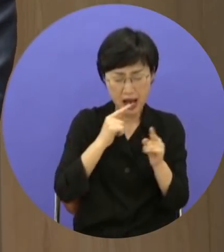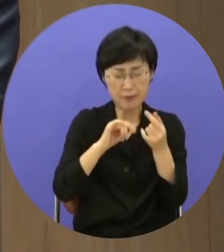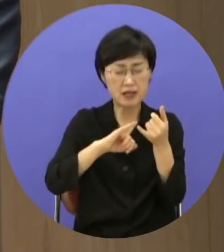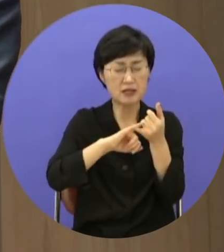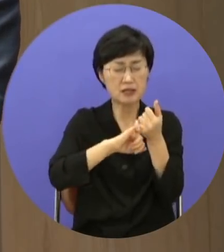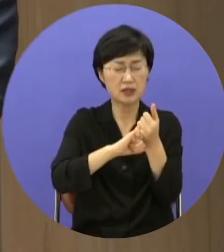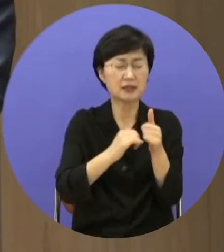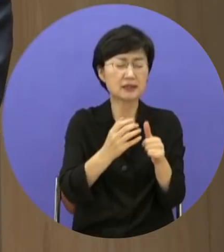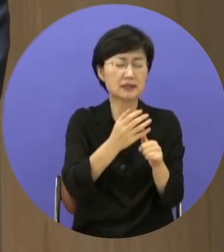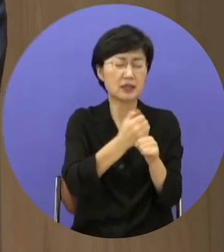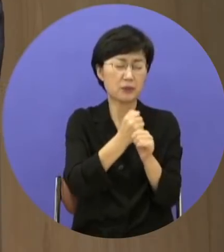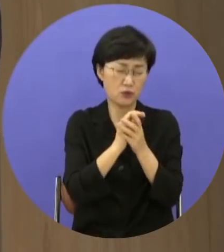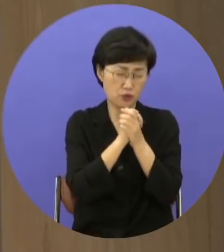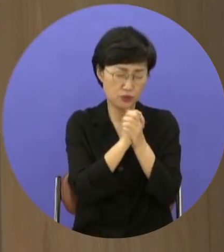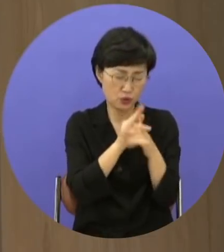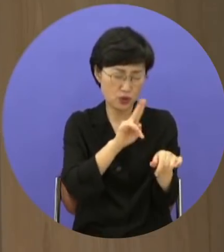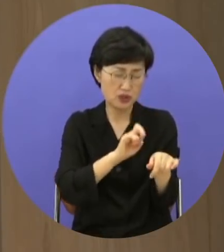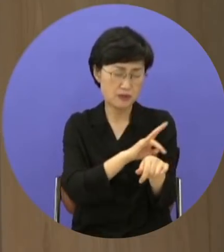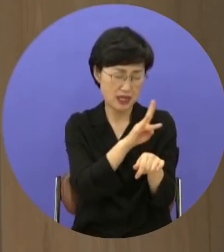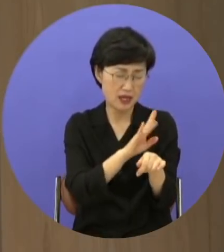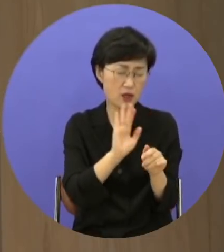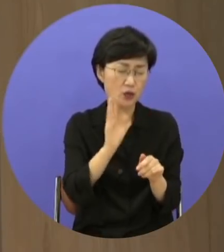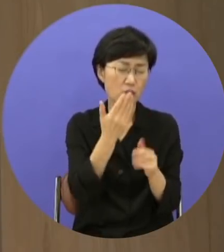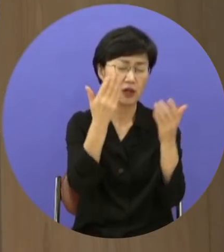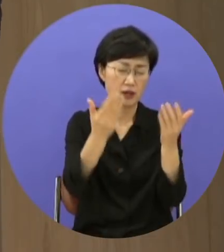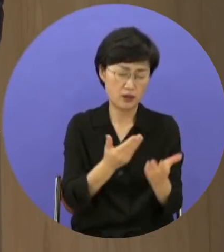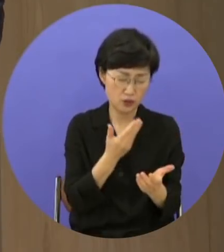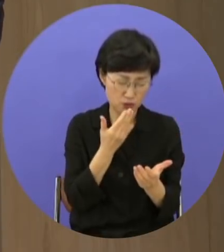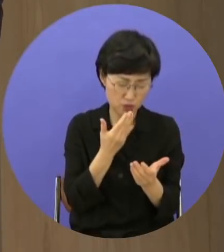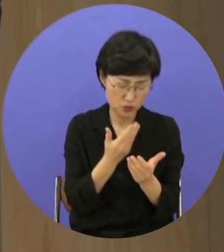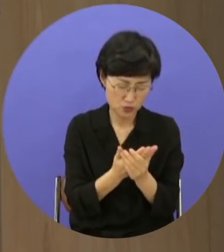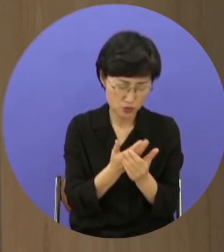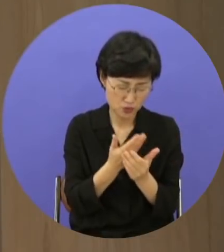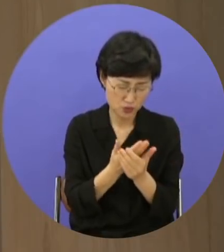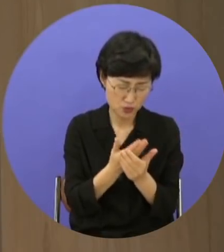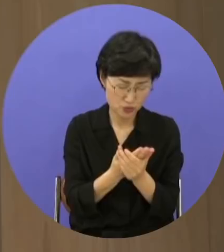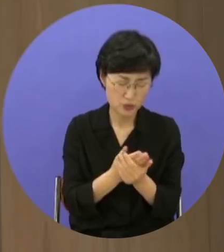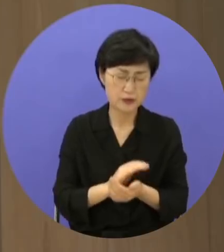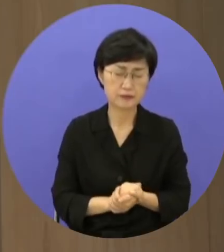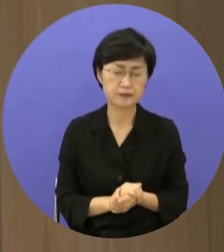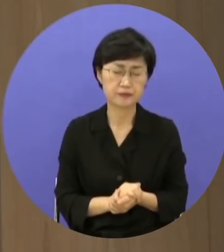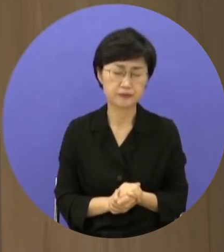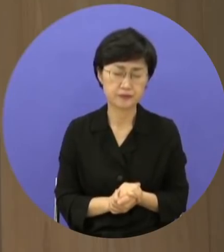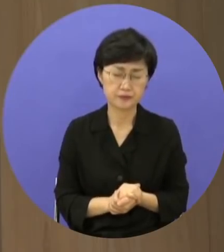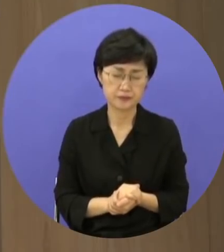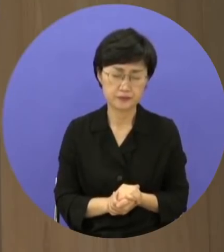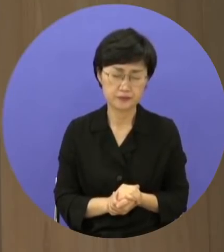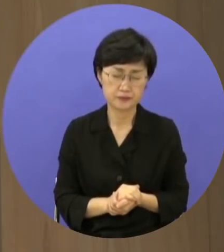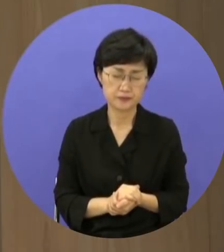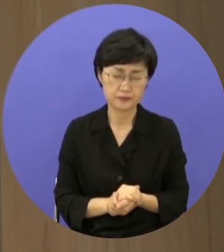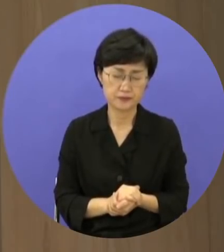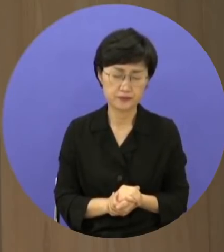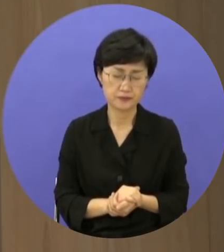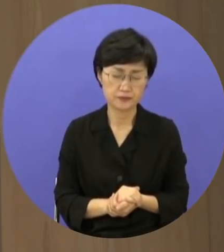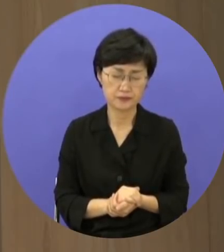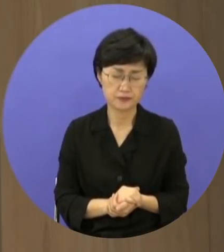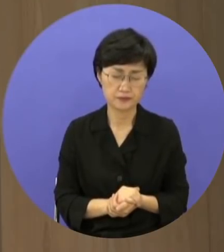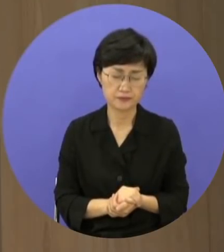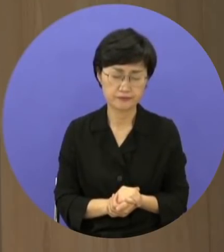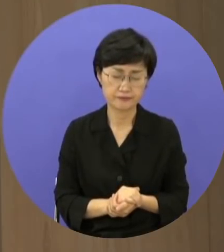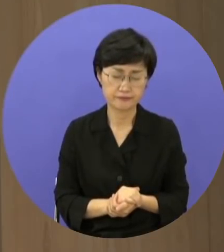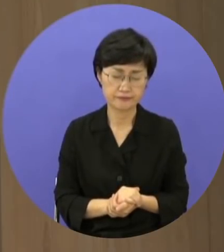your Holy Spirit and five powers? May the same 24-hour mystery that the pastor enjoys be fulfilled in all of our lives and our fields as